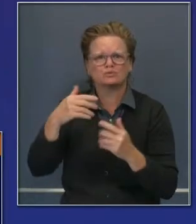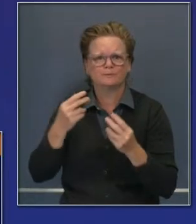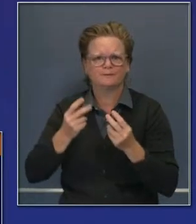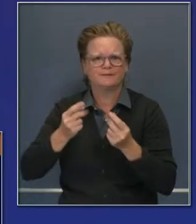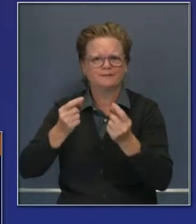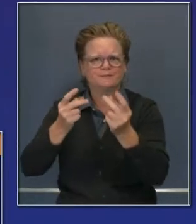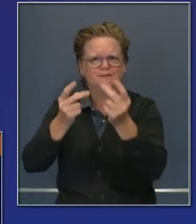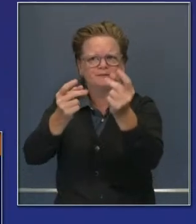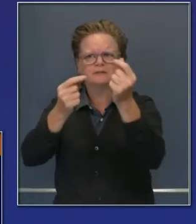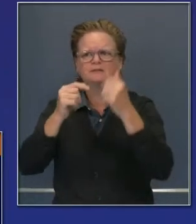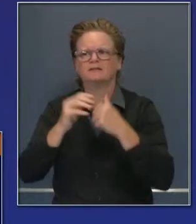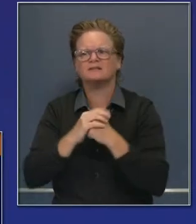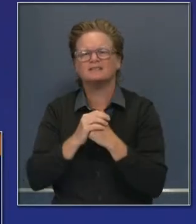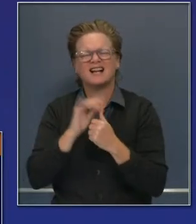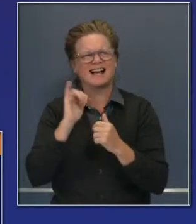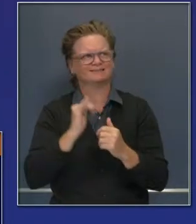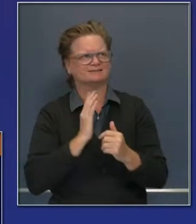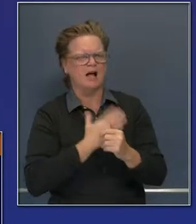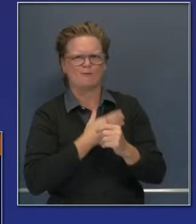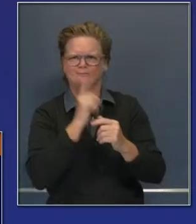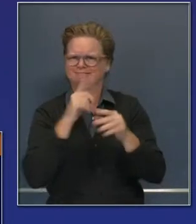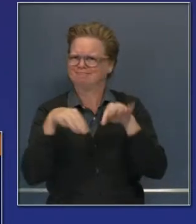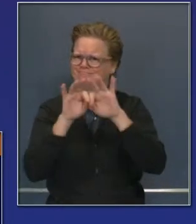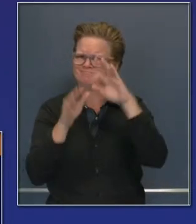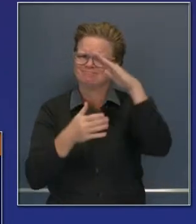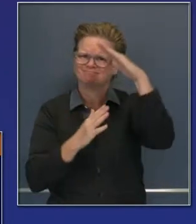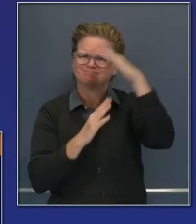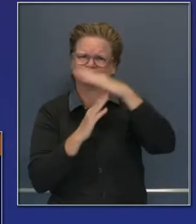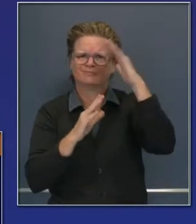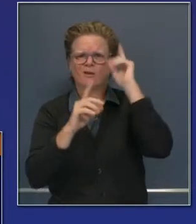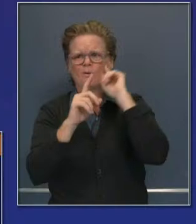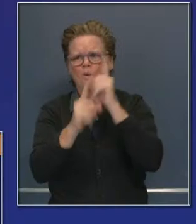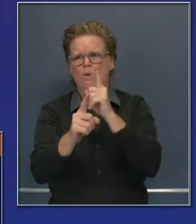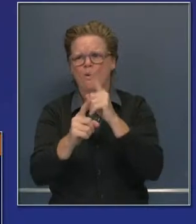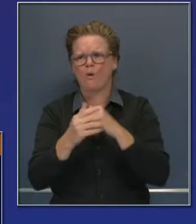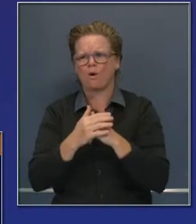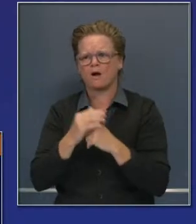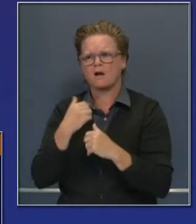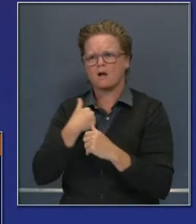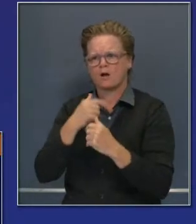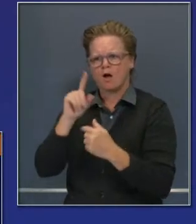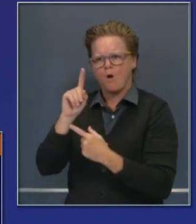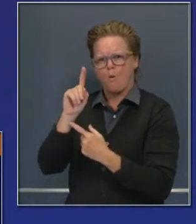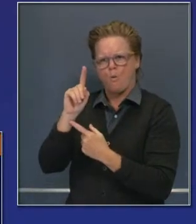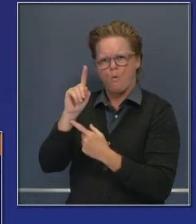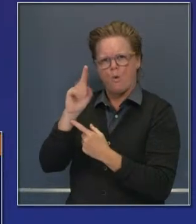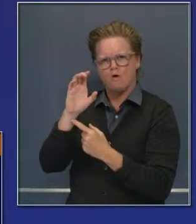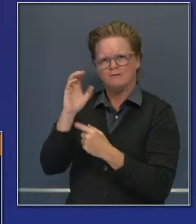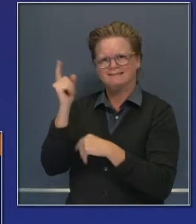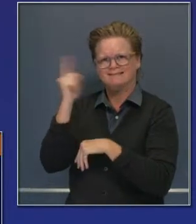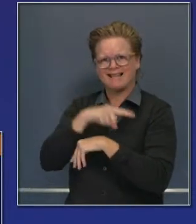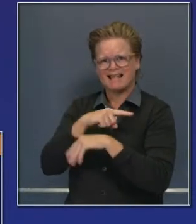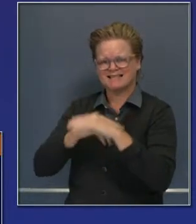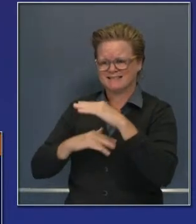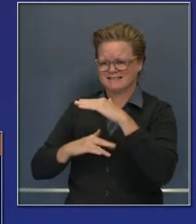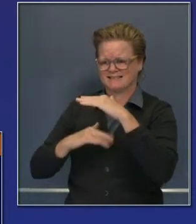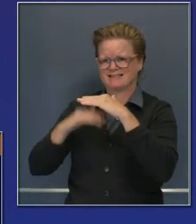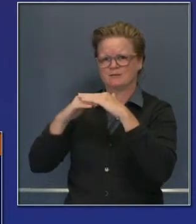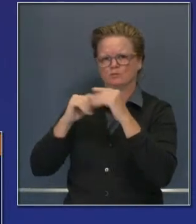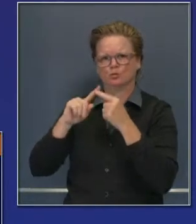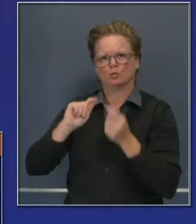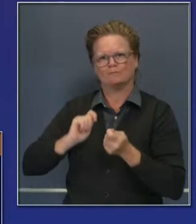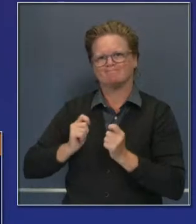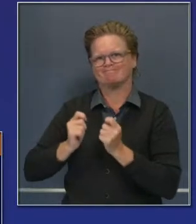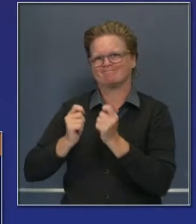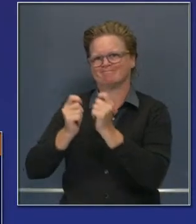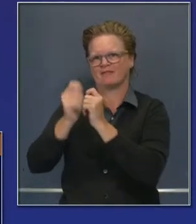days with the goal to substantially have addressed it and not impact any people that are applying for the first time in terms of